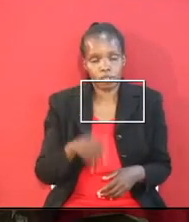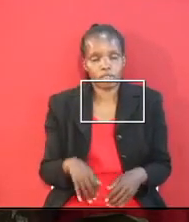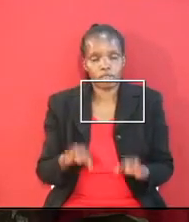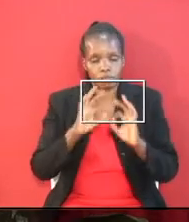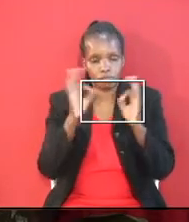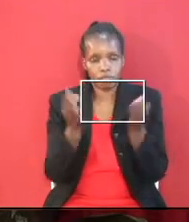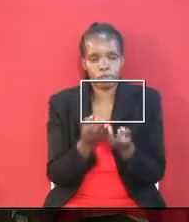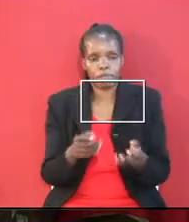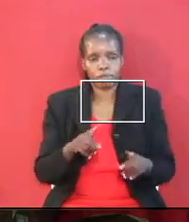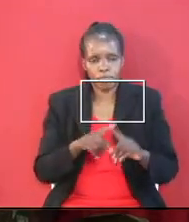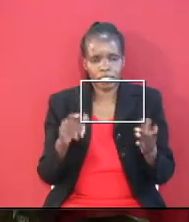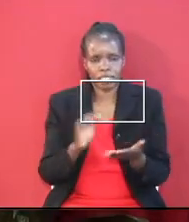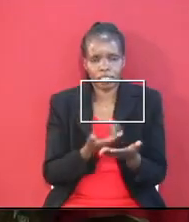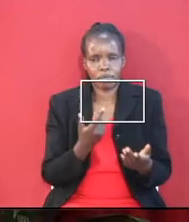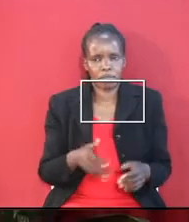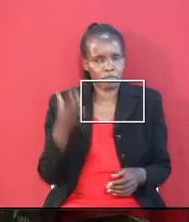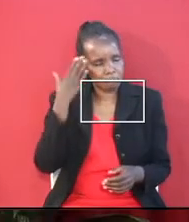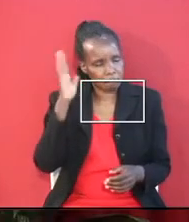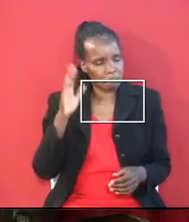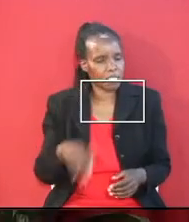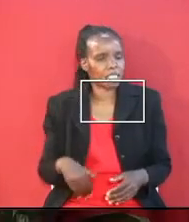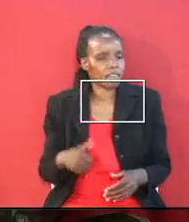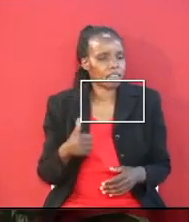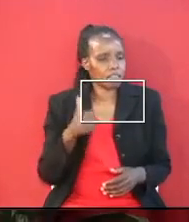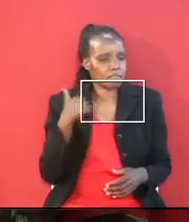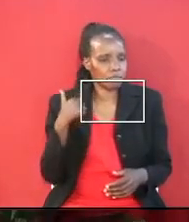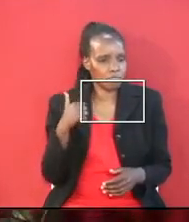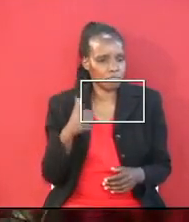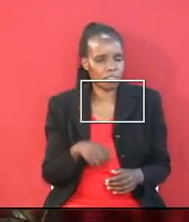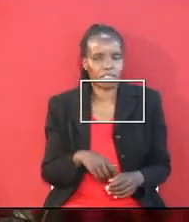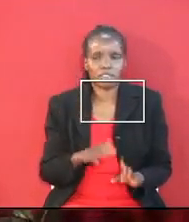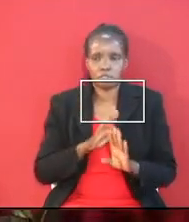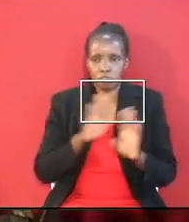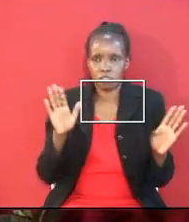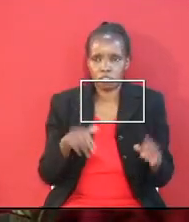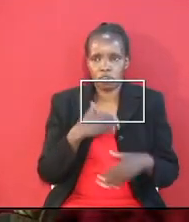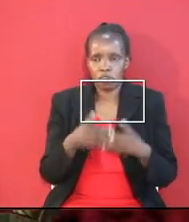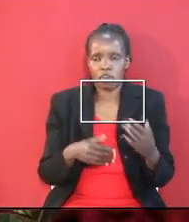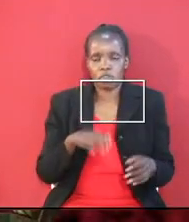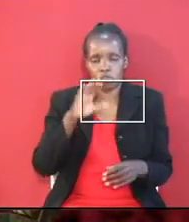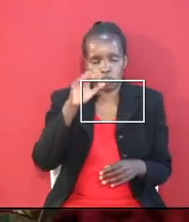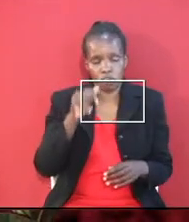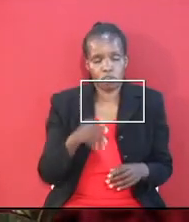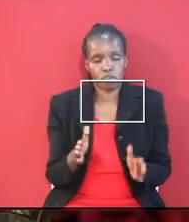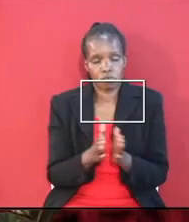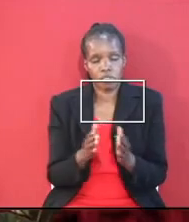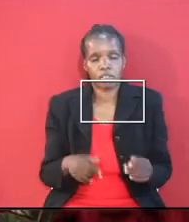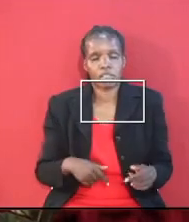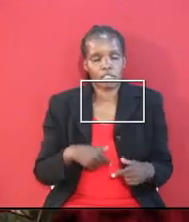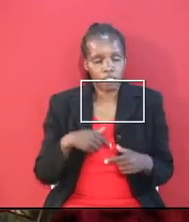but somebody in your family might just compromise. Not everybody you will be called with will